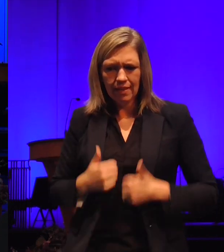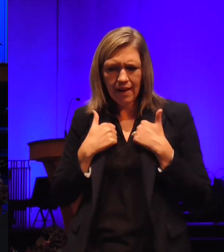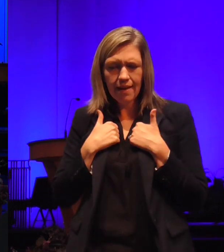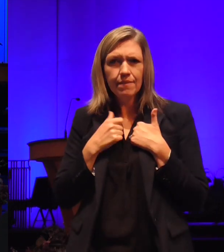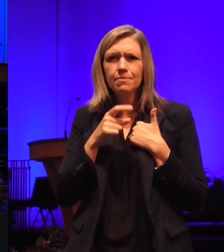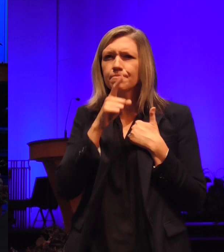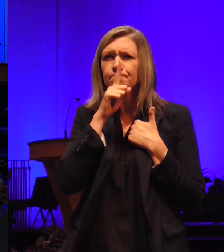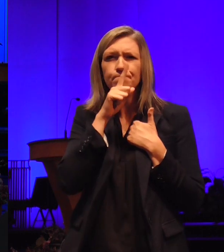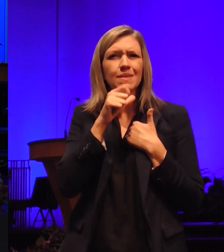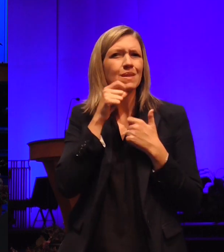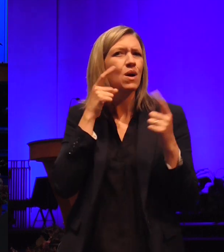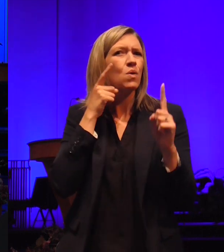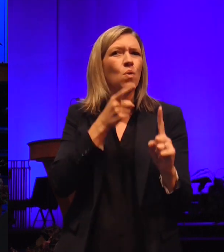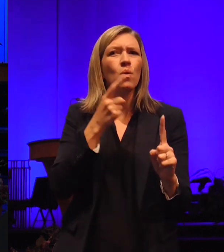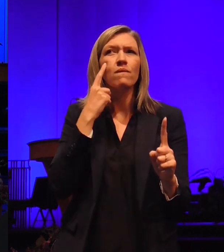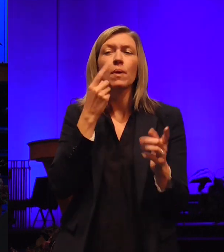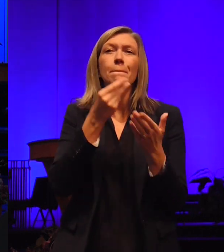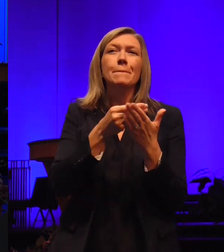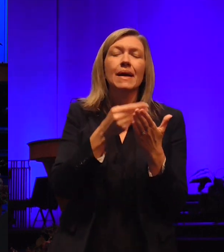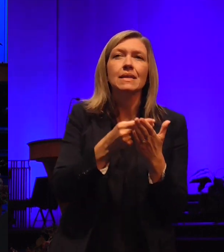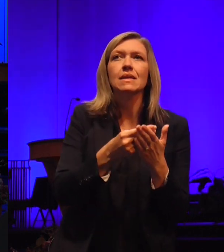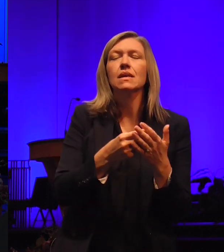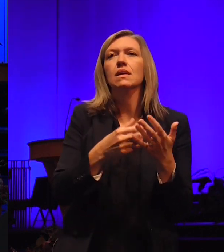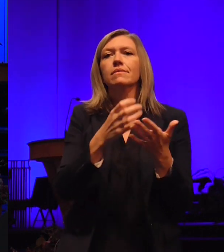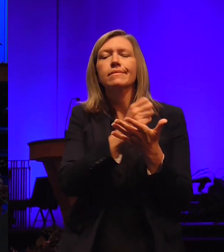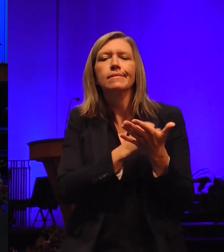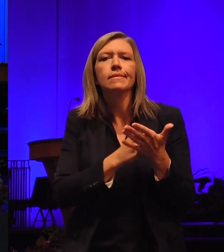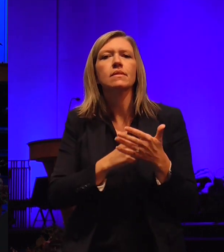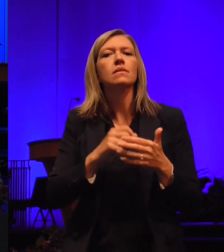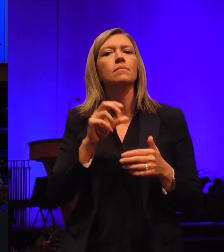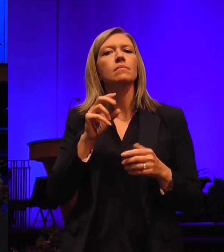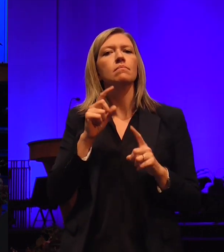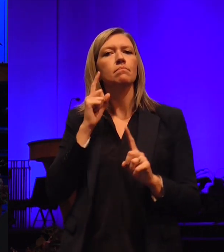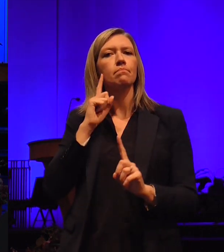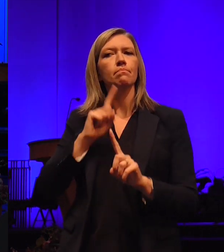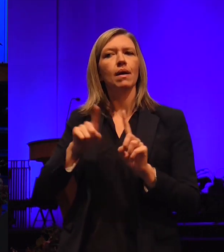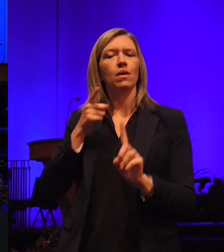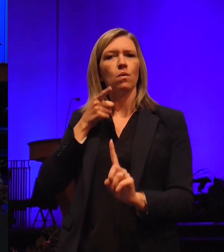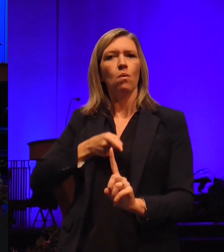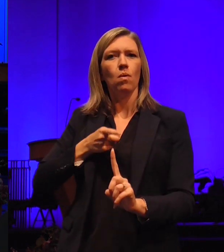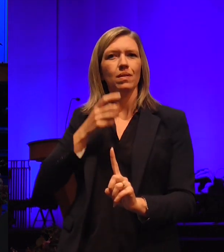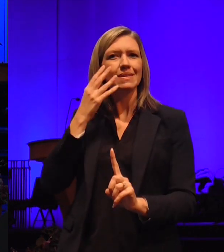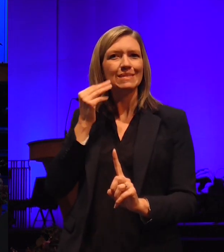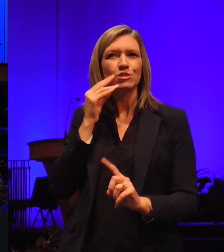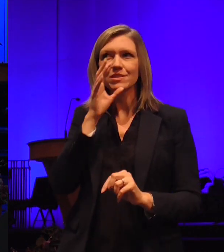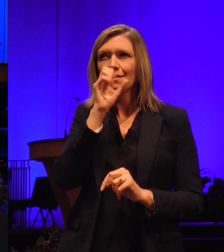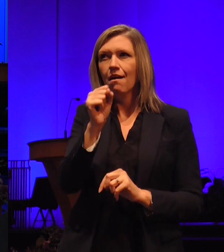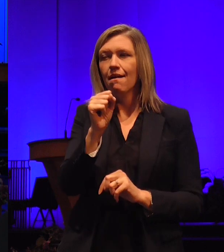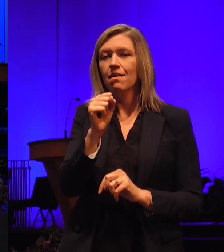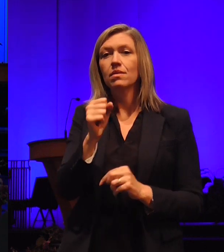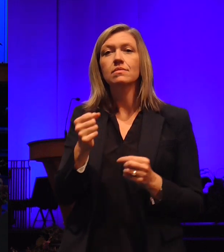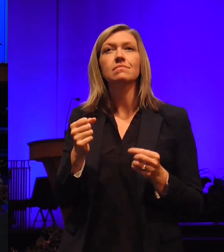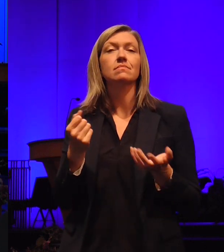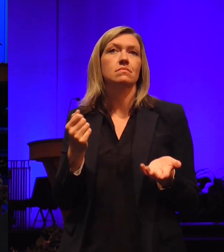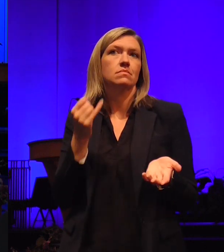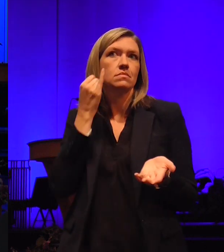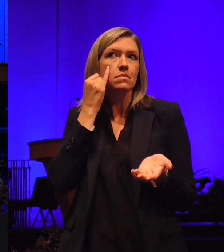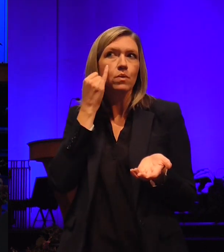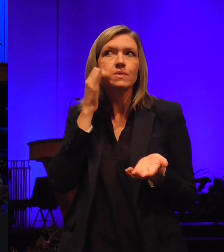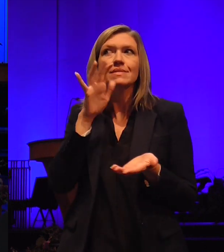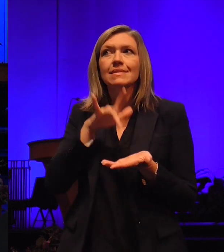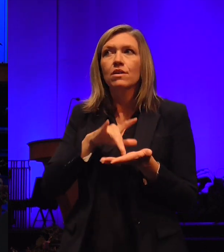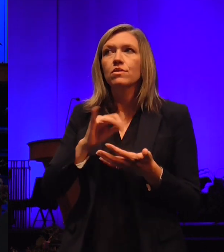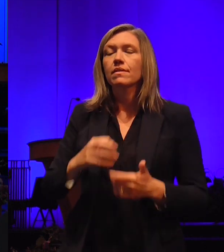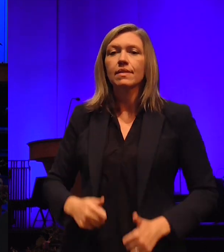money for ourselves, but with experiences of awe? What if at the center of our life was not